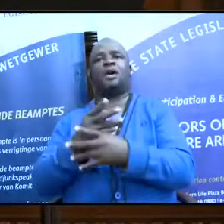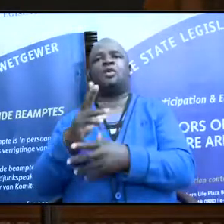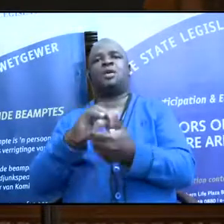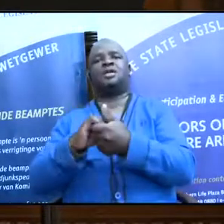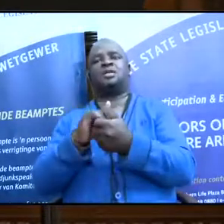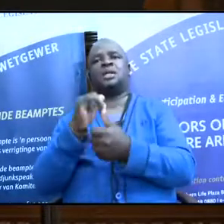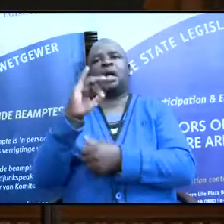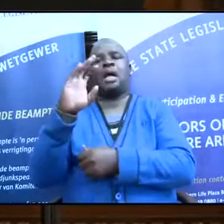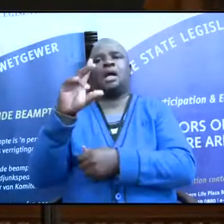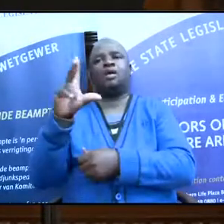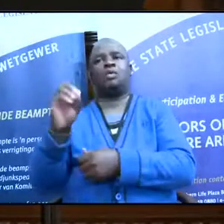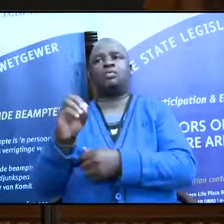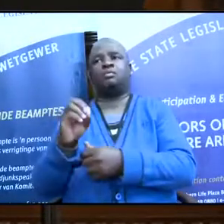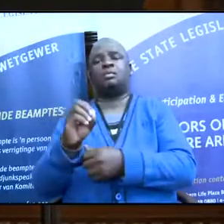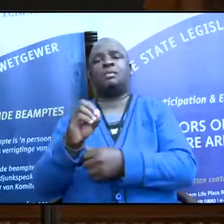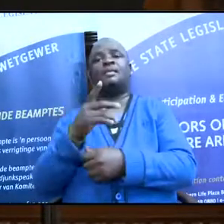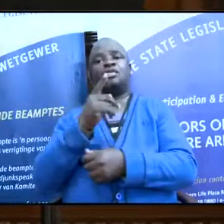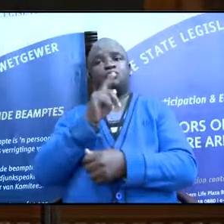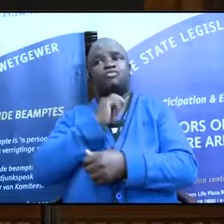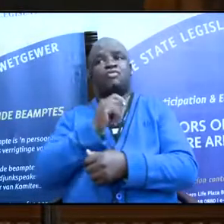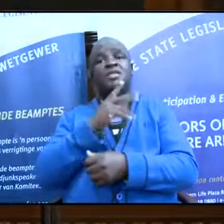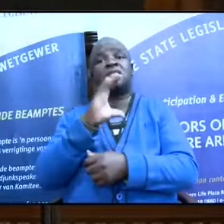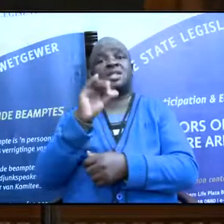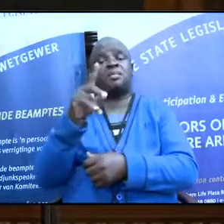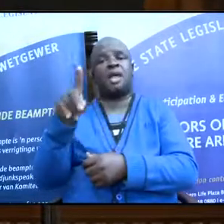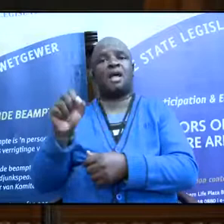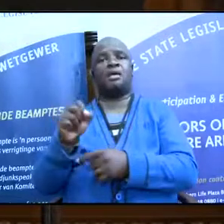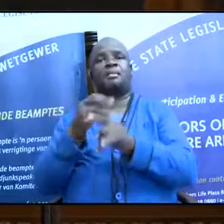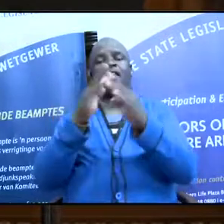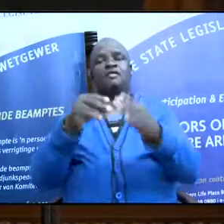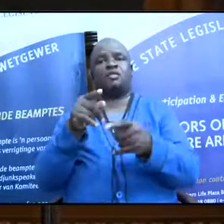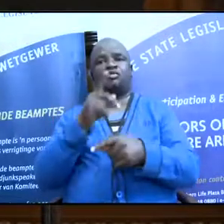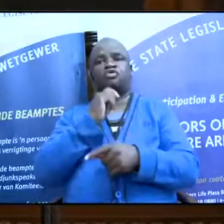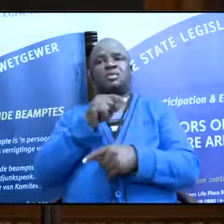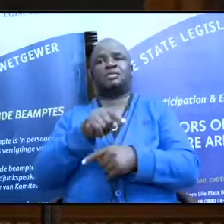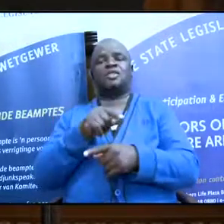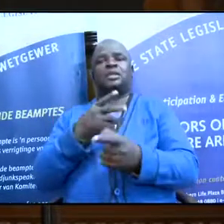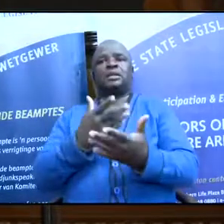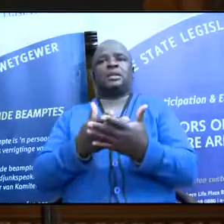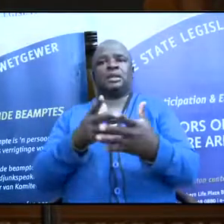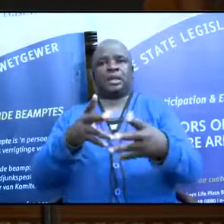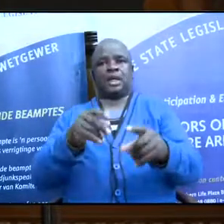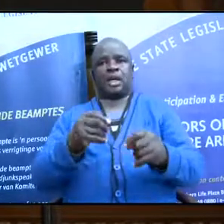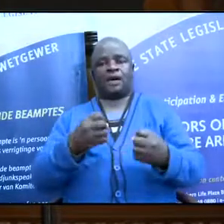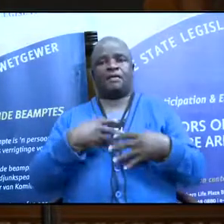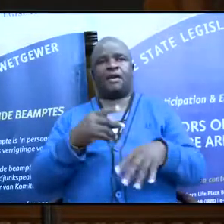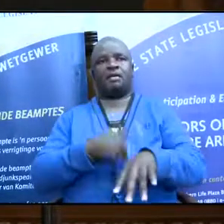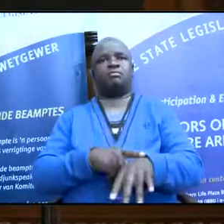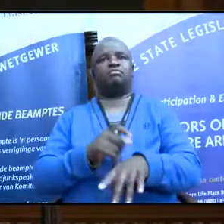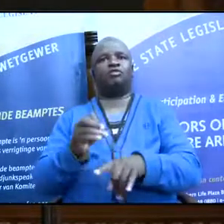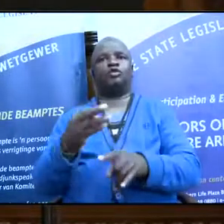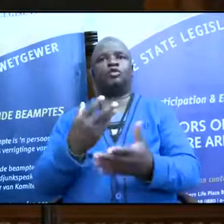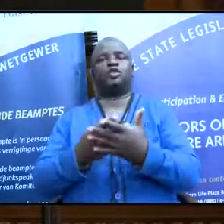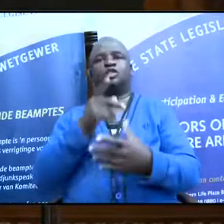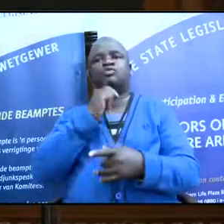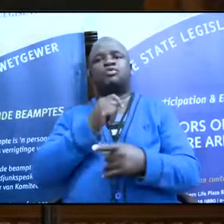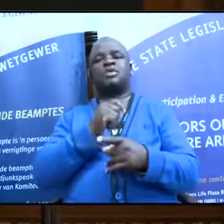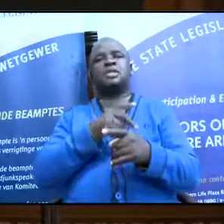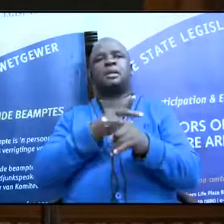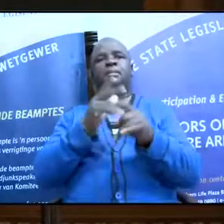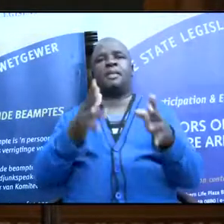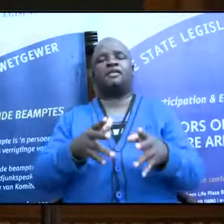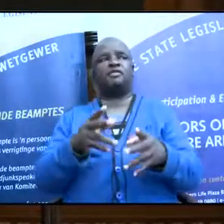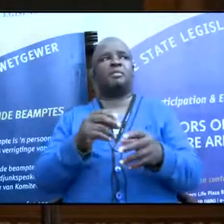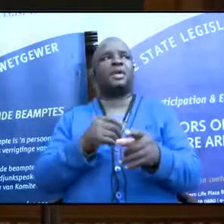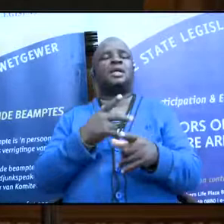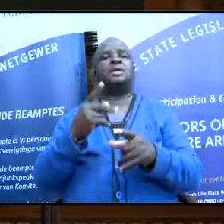we believe that using cpa platform will allow best practices and give more meaning to various conventions